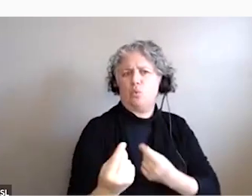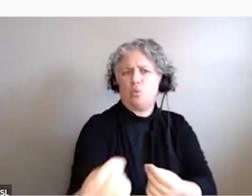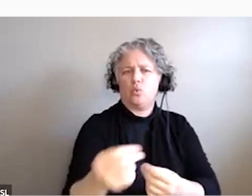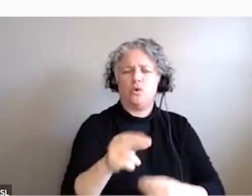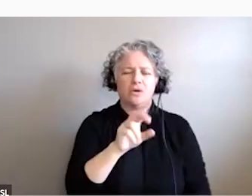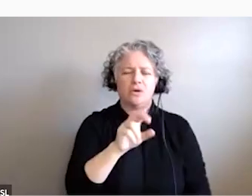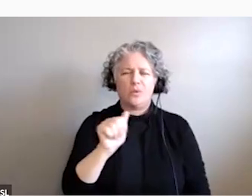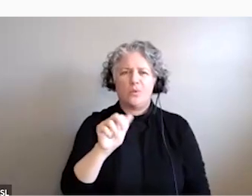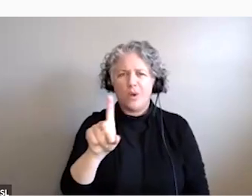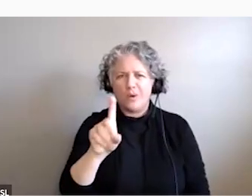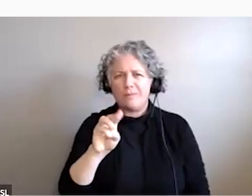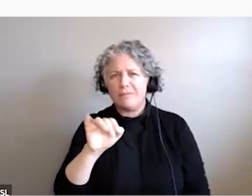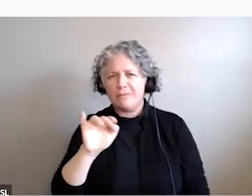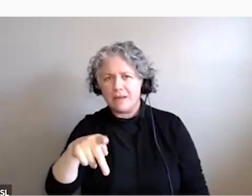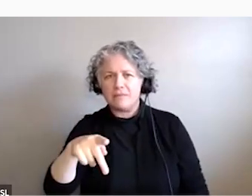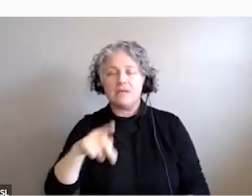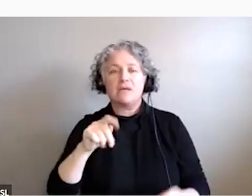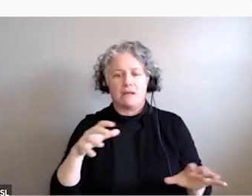and achievable.